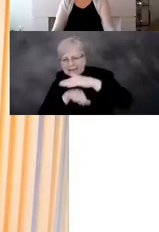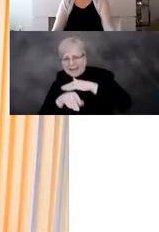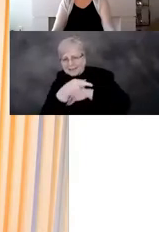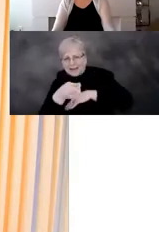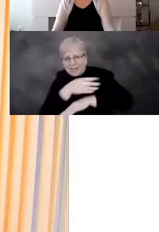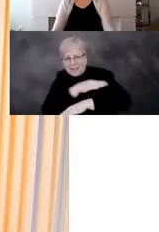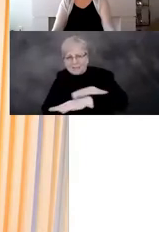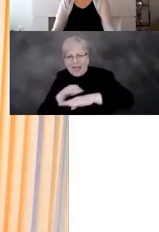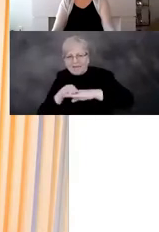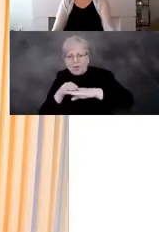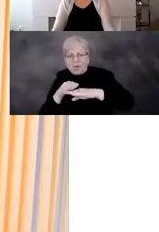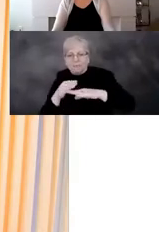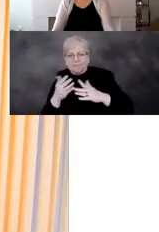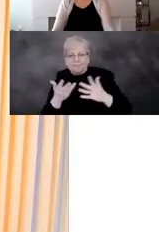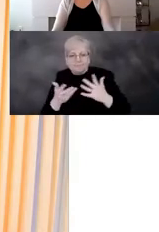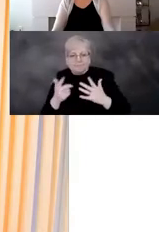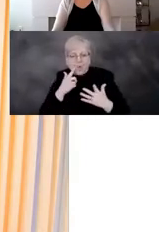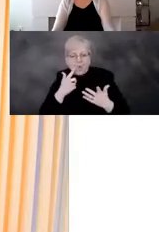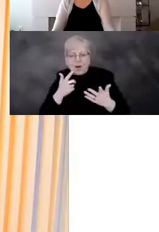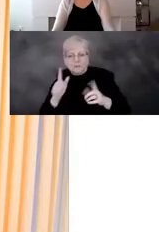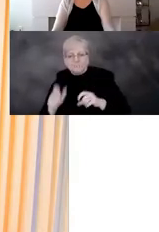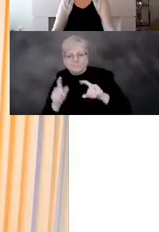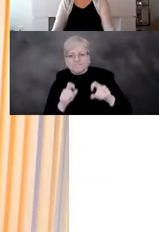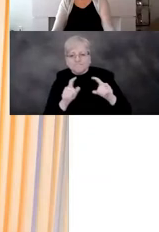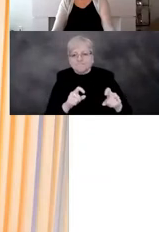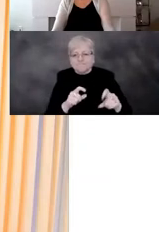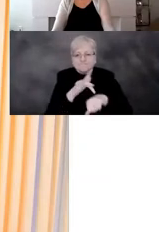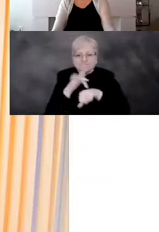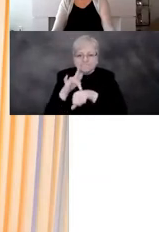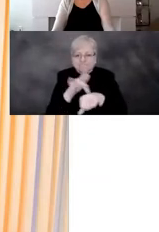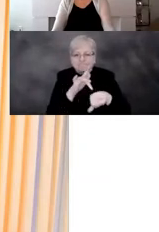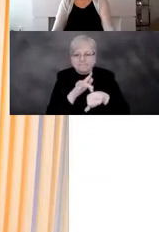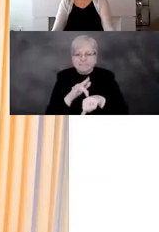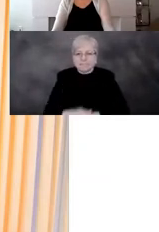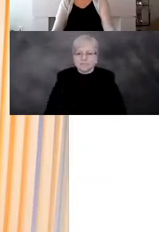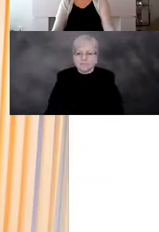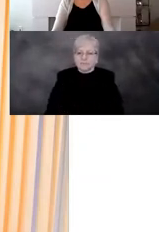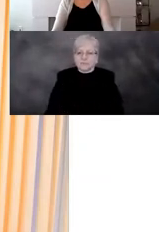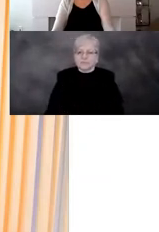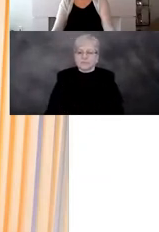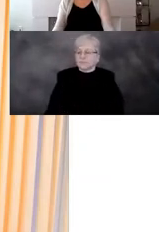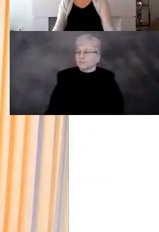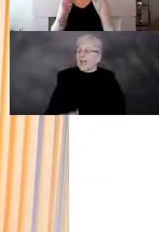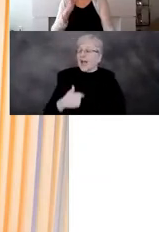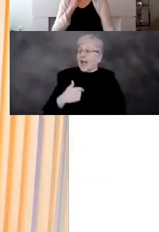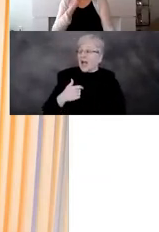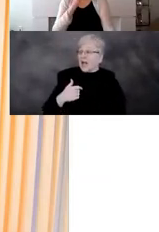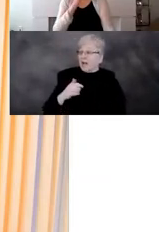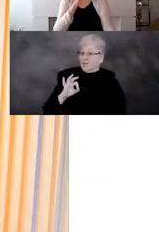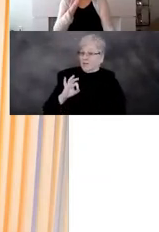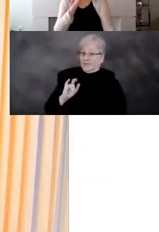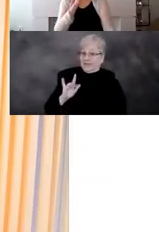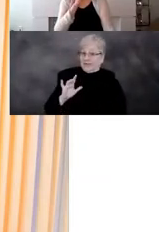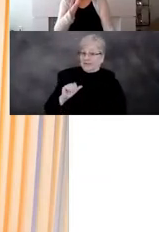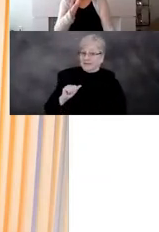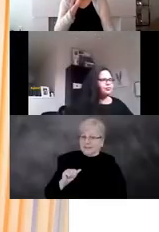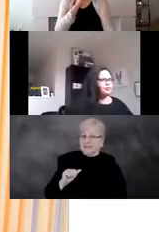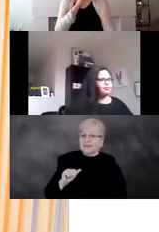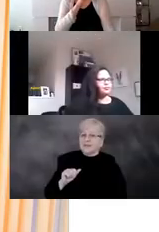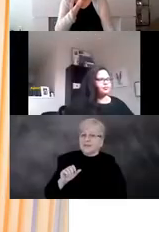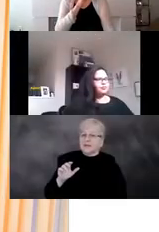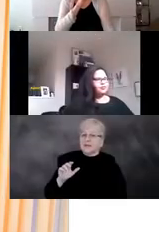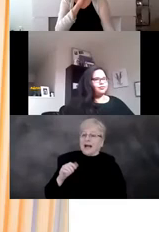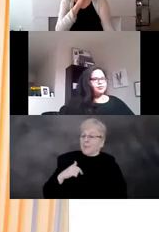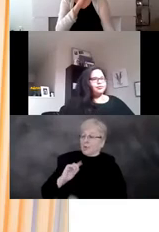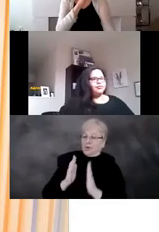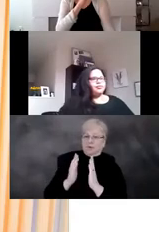just to, uh, try it out. Yeah, I'm going to let, uh, uh, and Rachel answer that. I just want